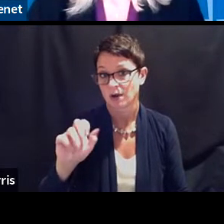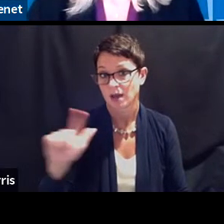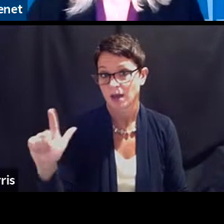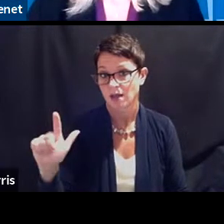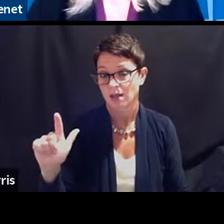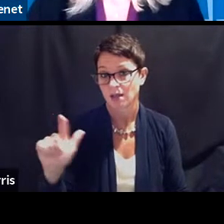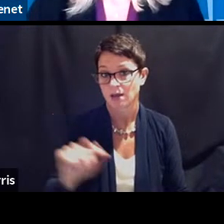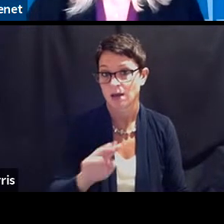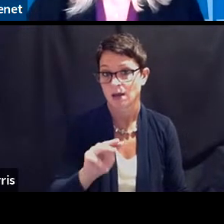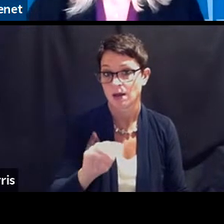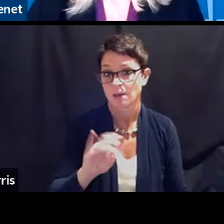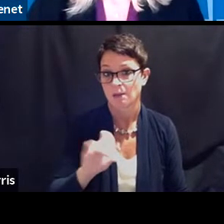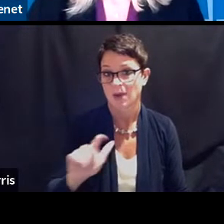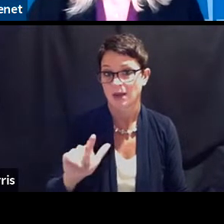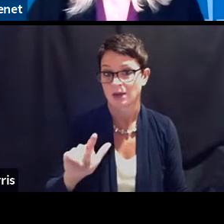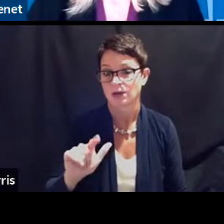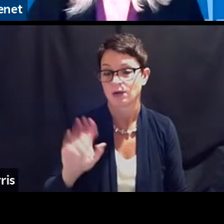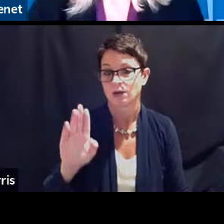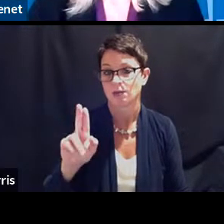Michael Bua?